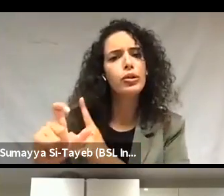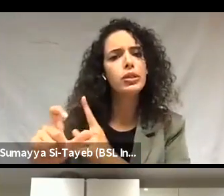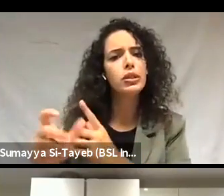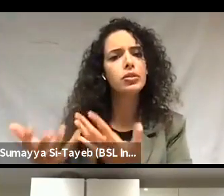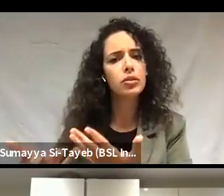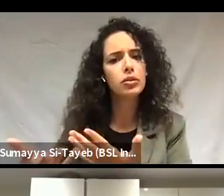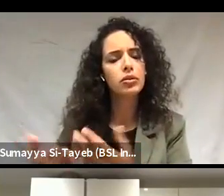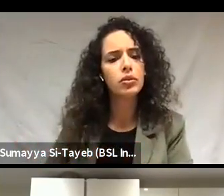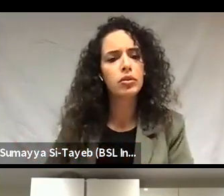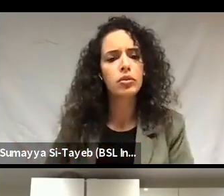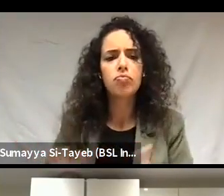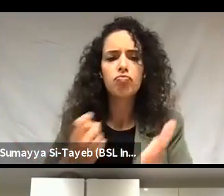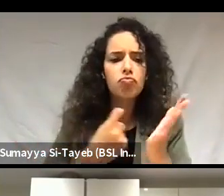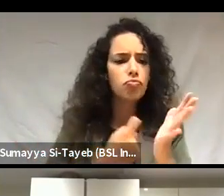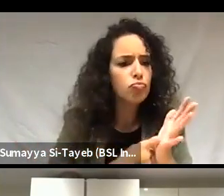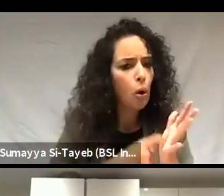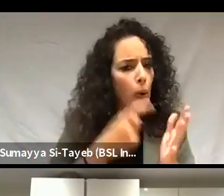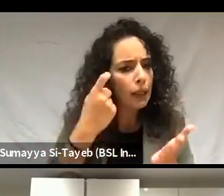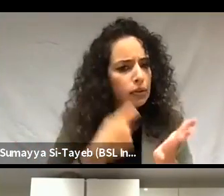So, Rohit, what do you think?